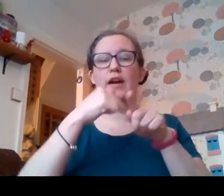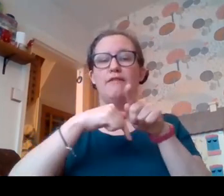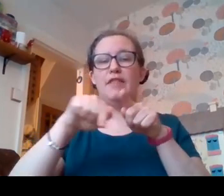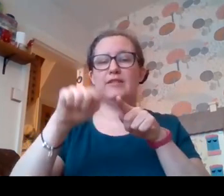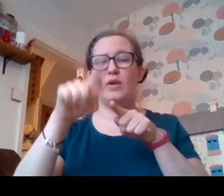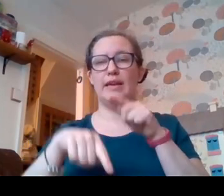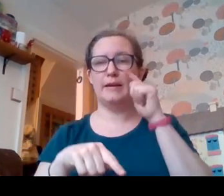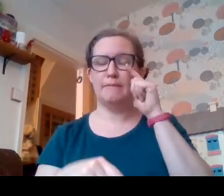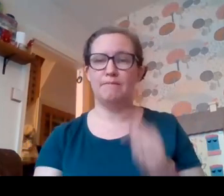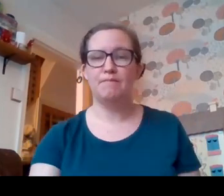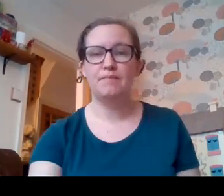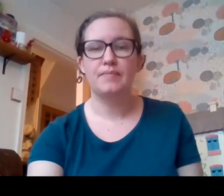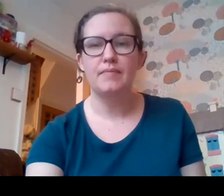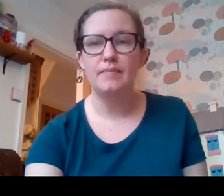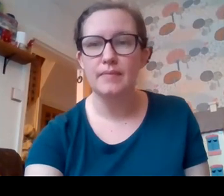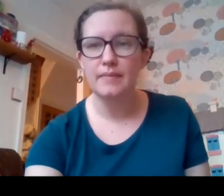is your work for this week.